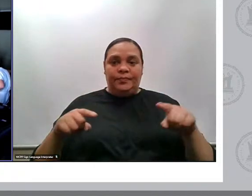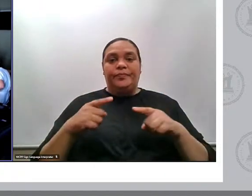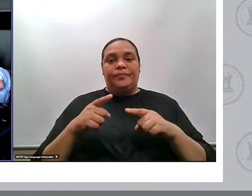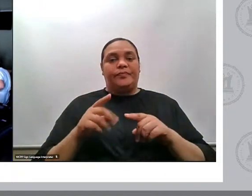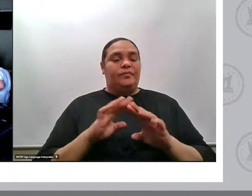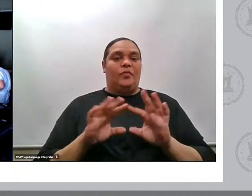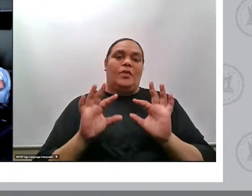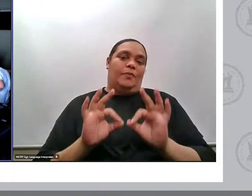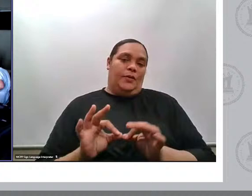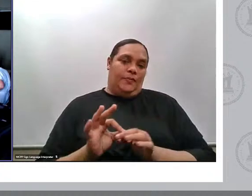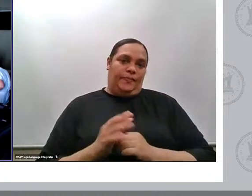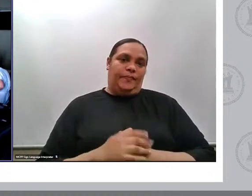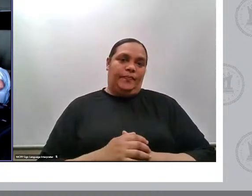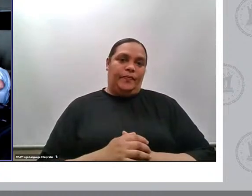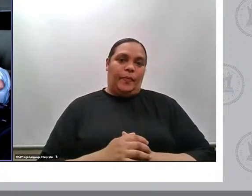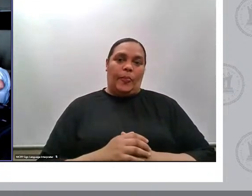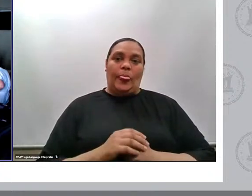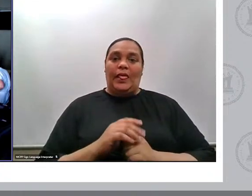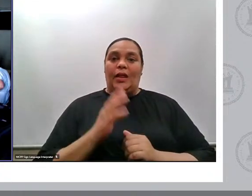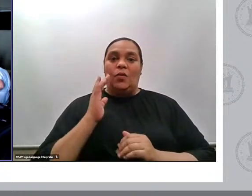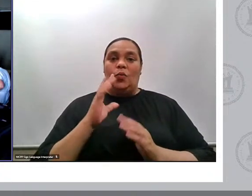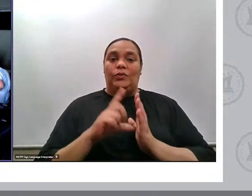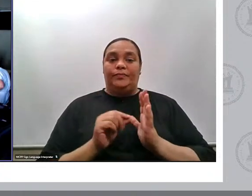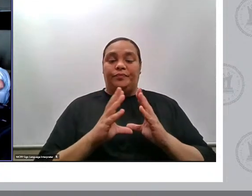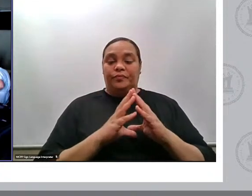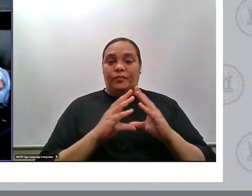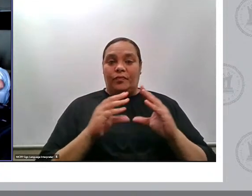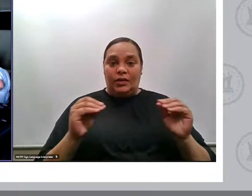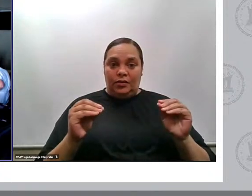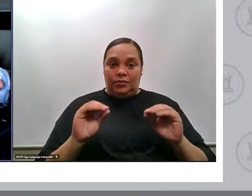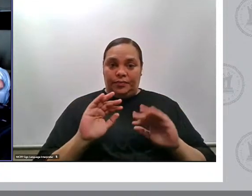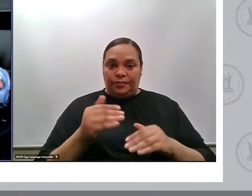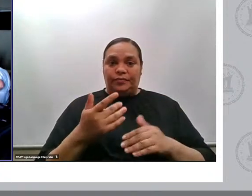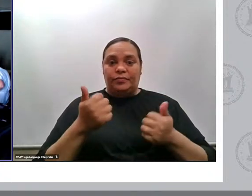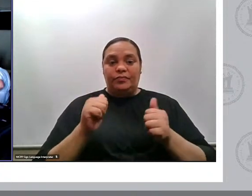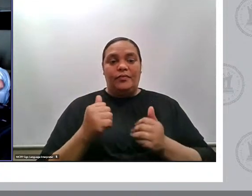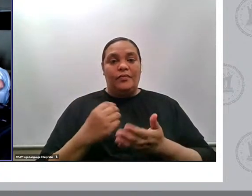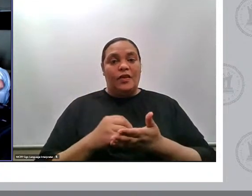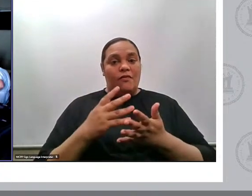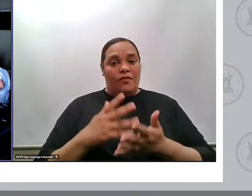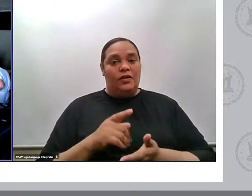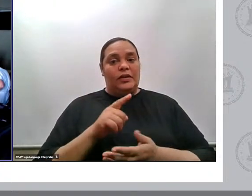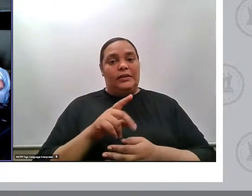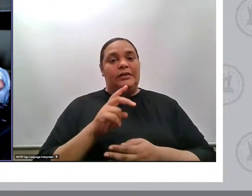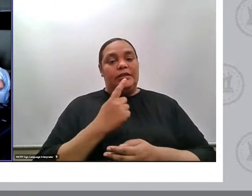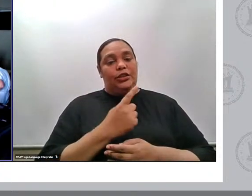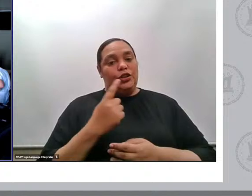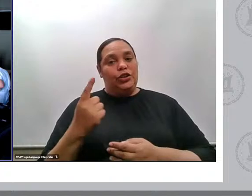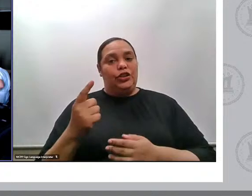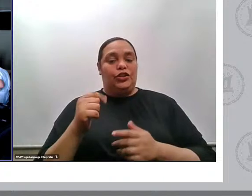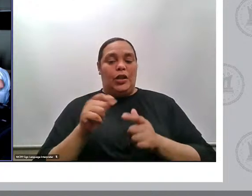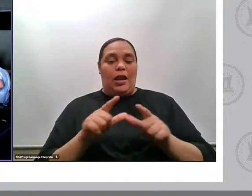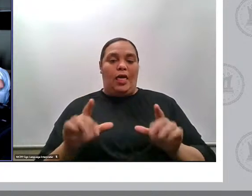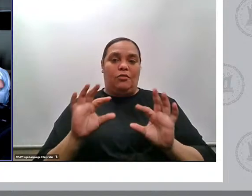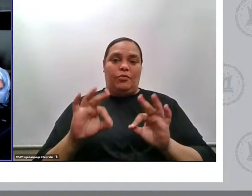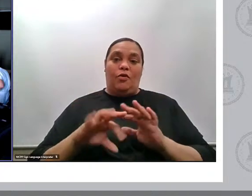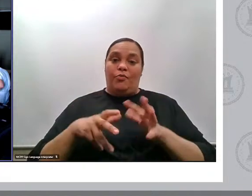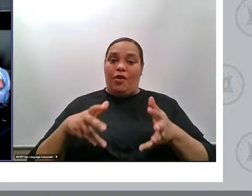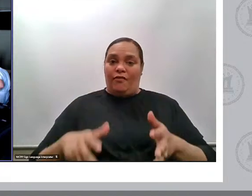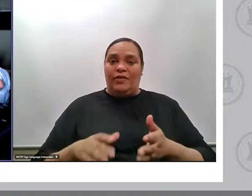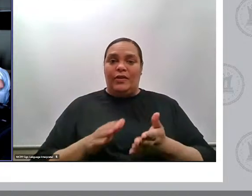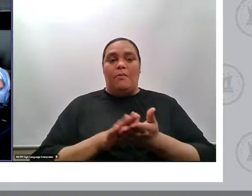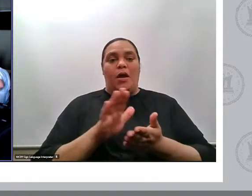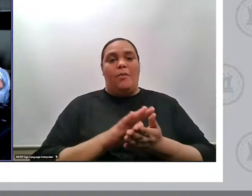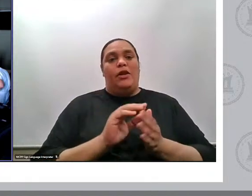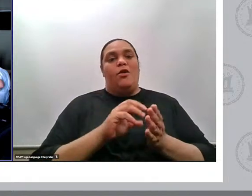invalid. After the expiry of the application period, the accounting officer shall in each of the official languages of the province publish in